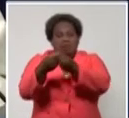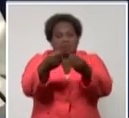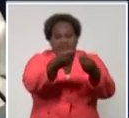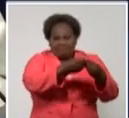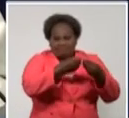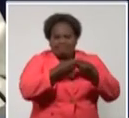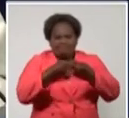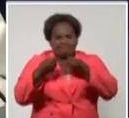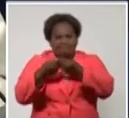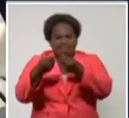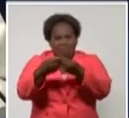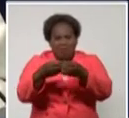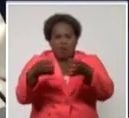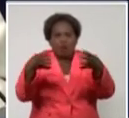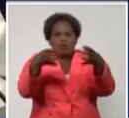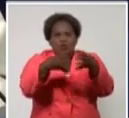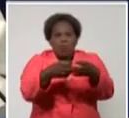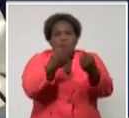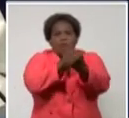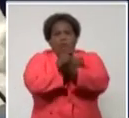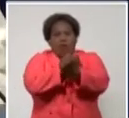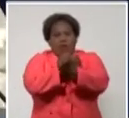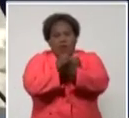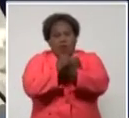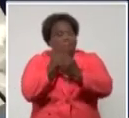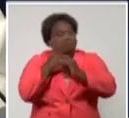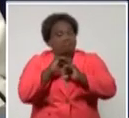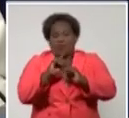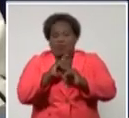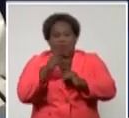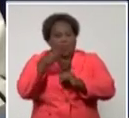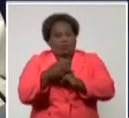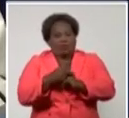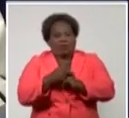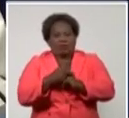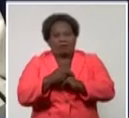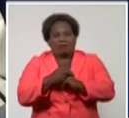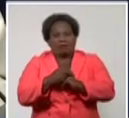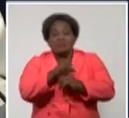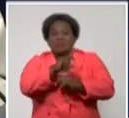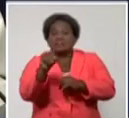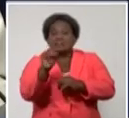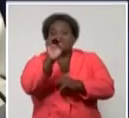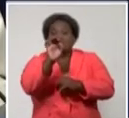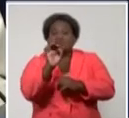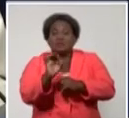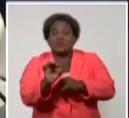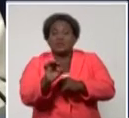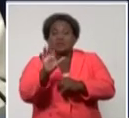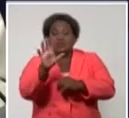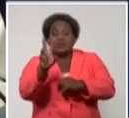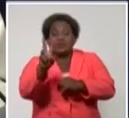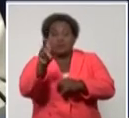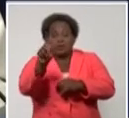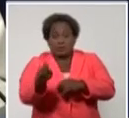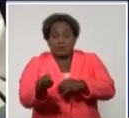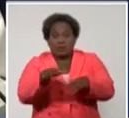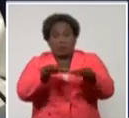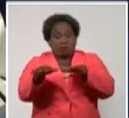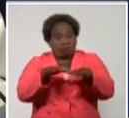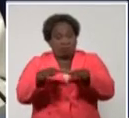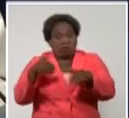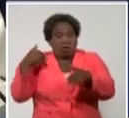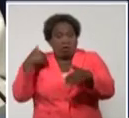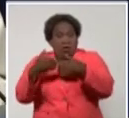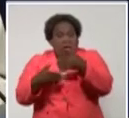100% of all active cases are clinically stable. There have been no deaths to report for the last 7 days in our country. Since